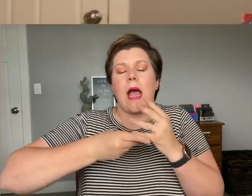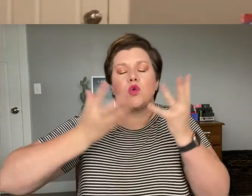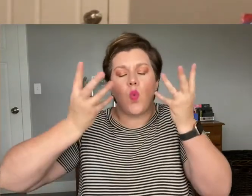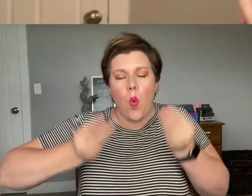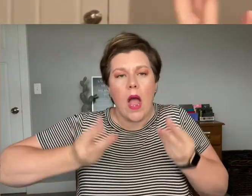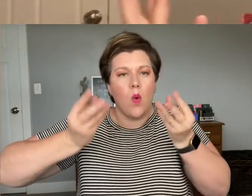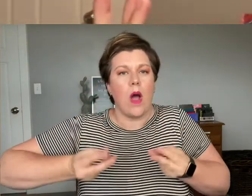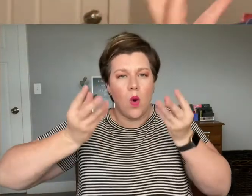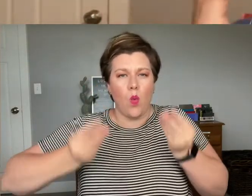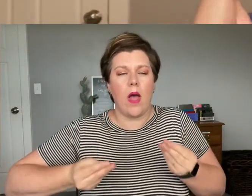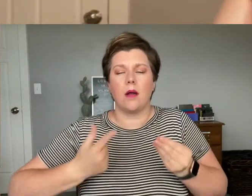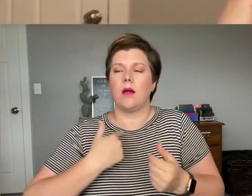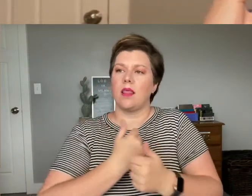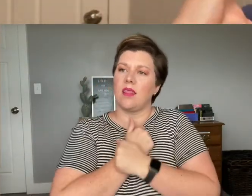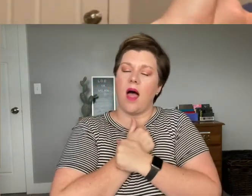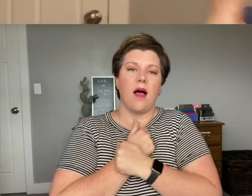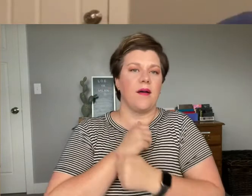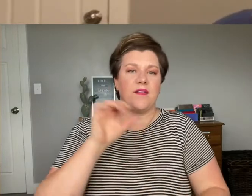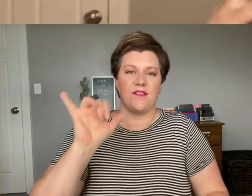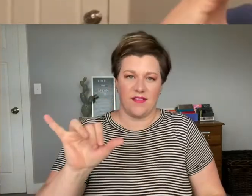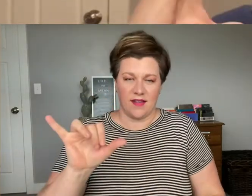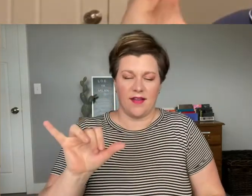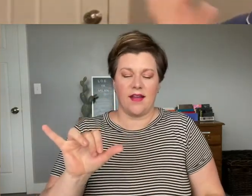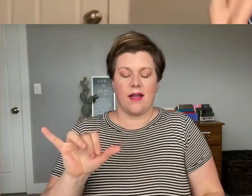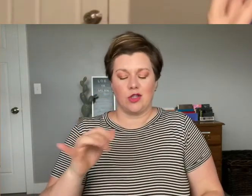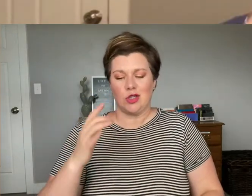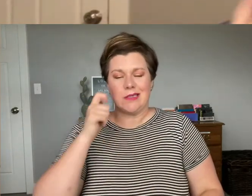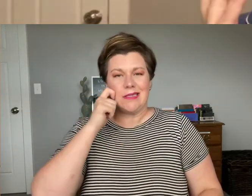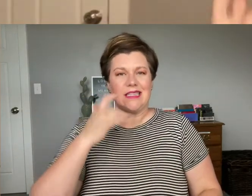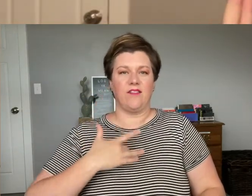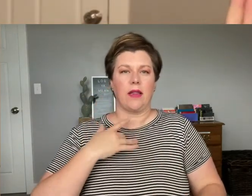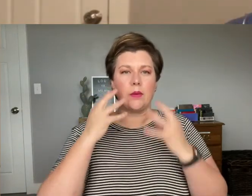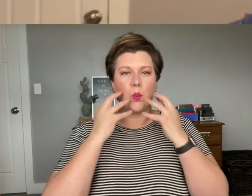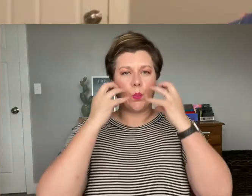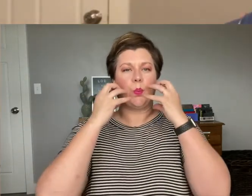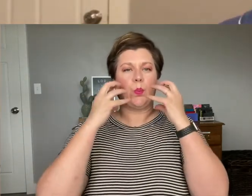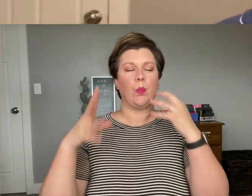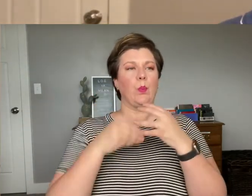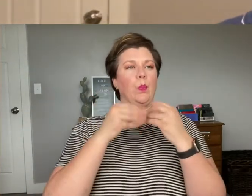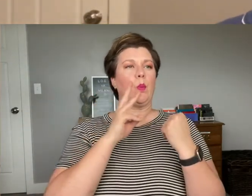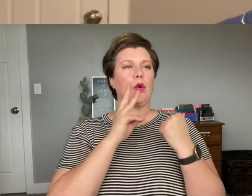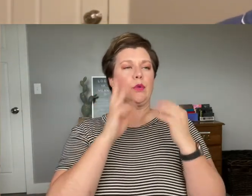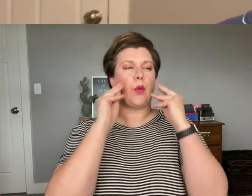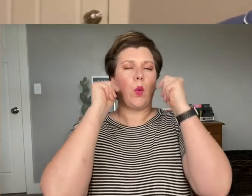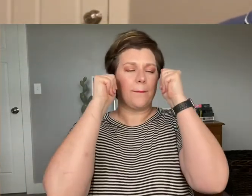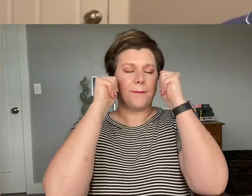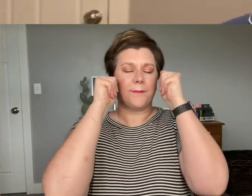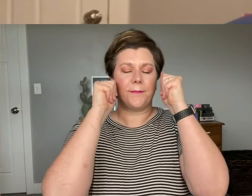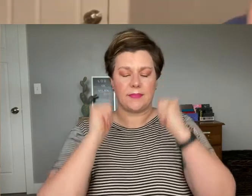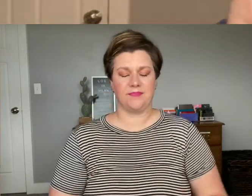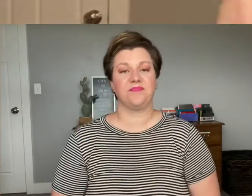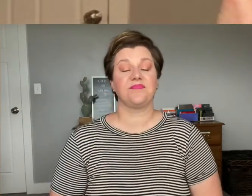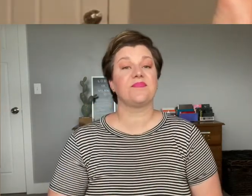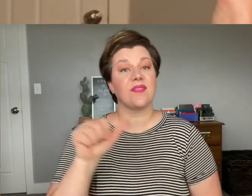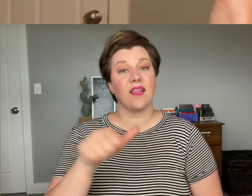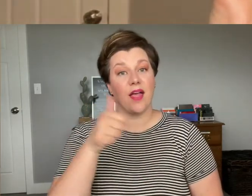I just love to go to bed with my skin feeling plump and hydrated and delicious. Some other ones that I really love